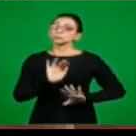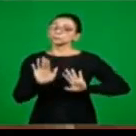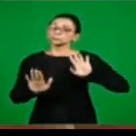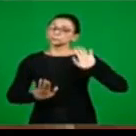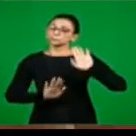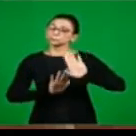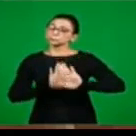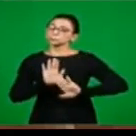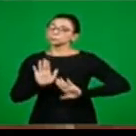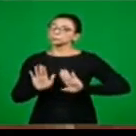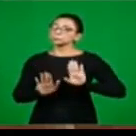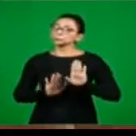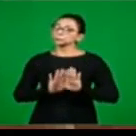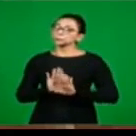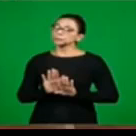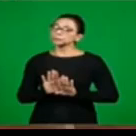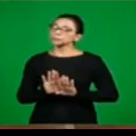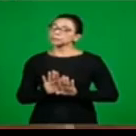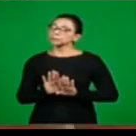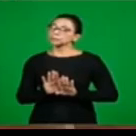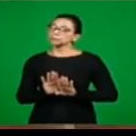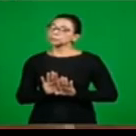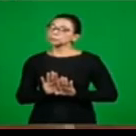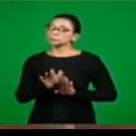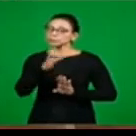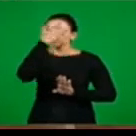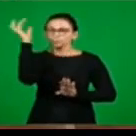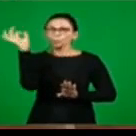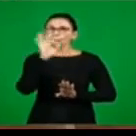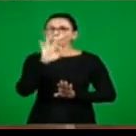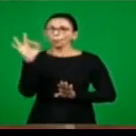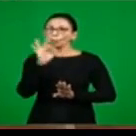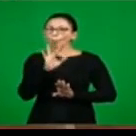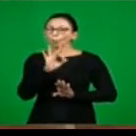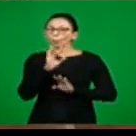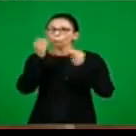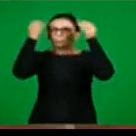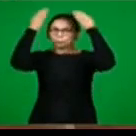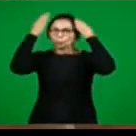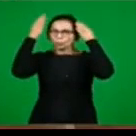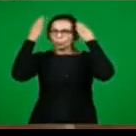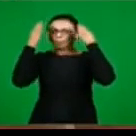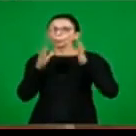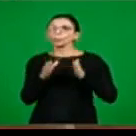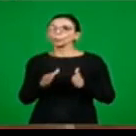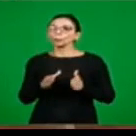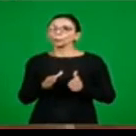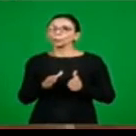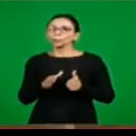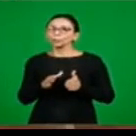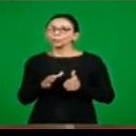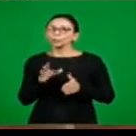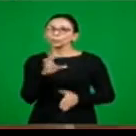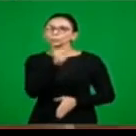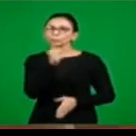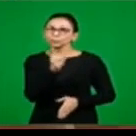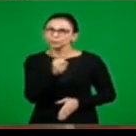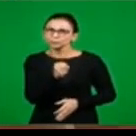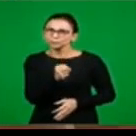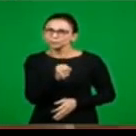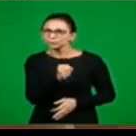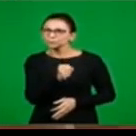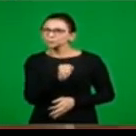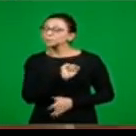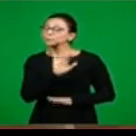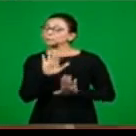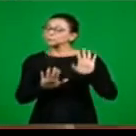Be careful, so that nobody may steal your crown. Observe. Be careful. So now, be